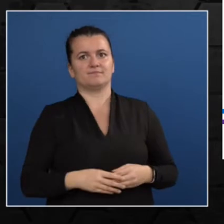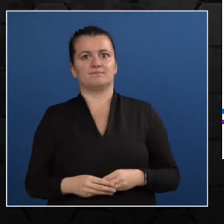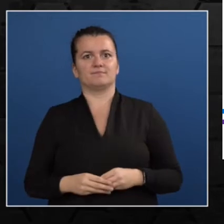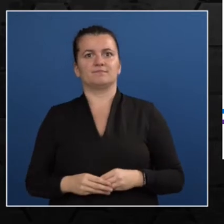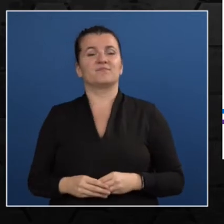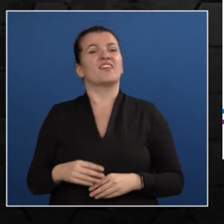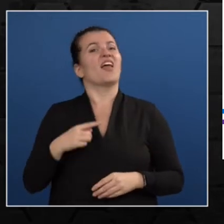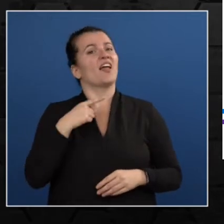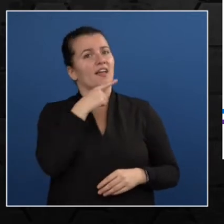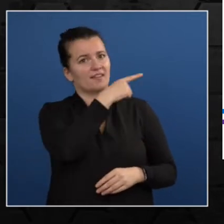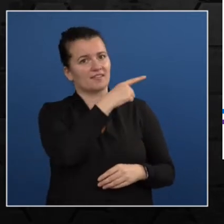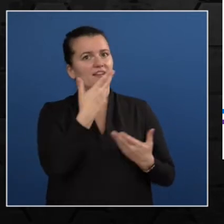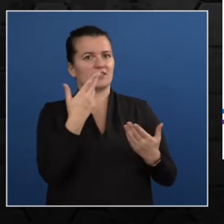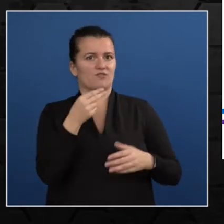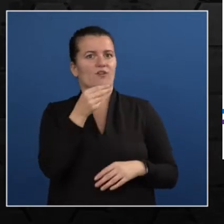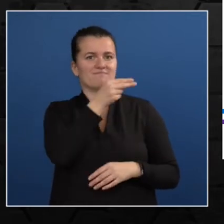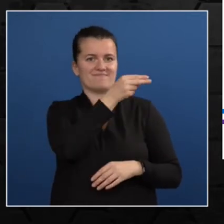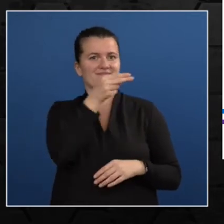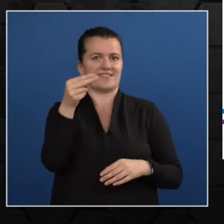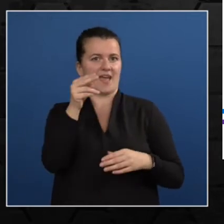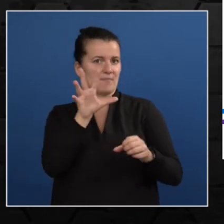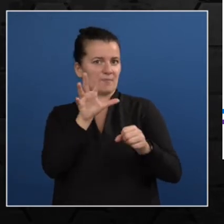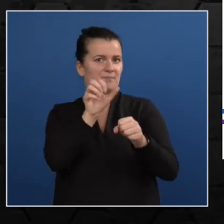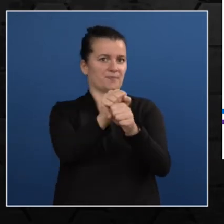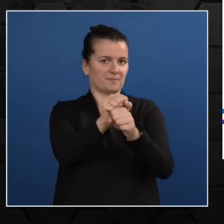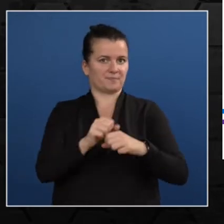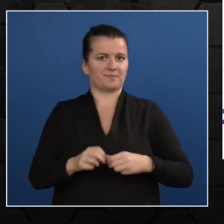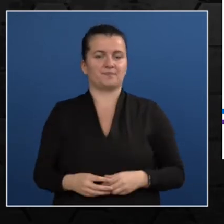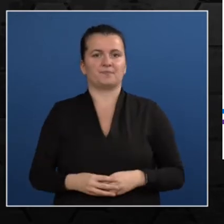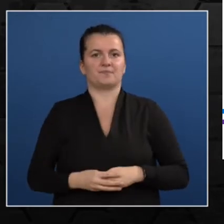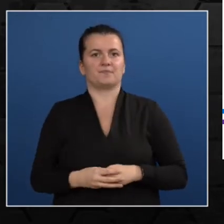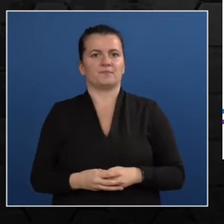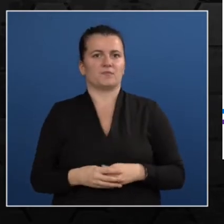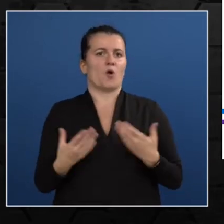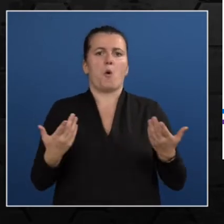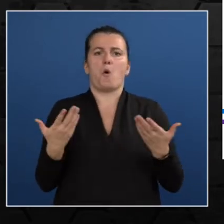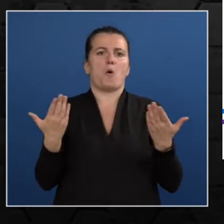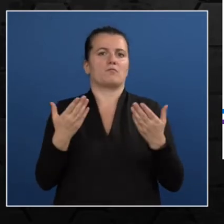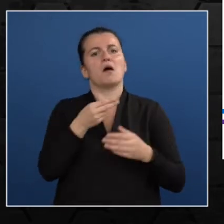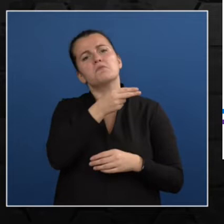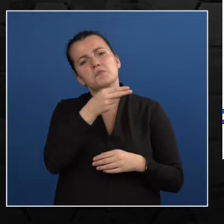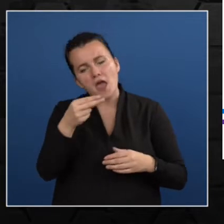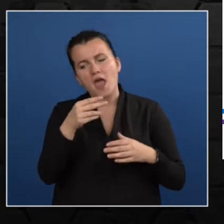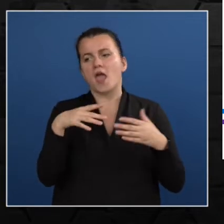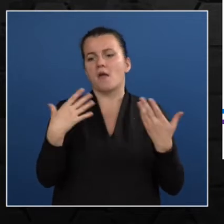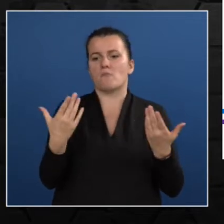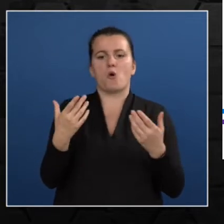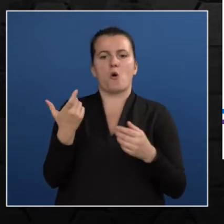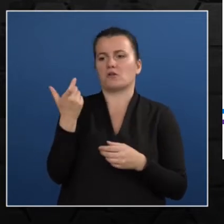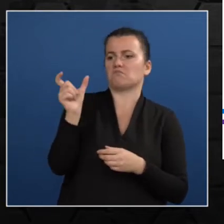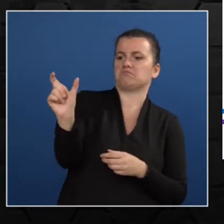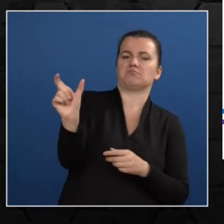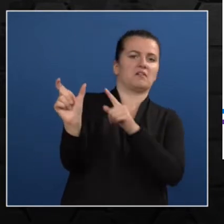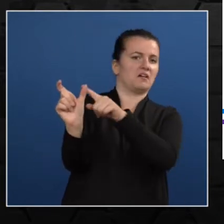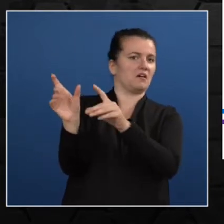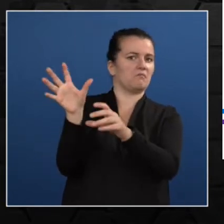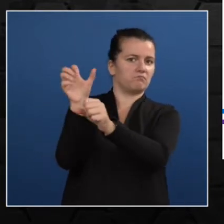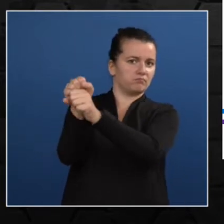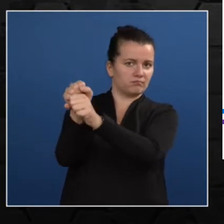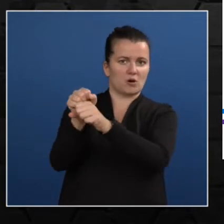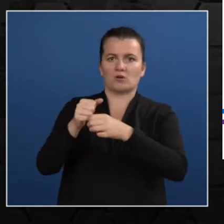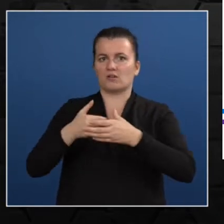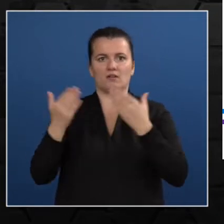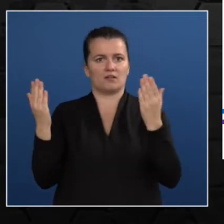named entity recognition, and you can detect almost anything with it. This is an example of it. This is done via